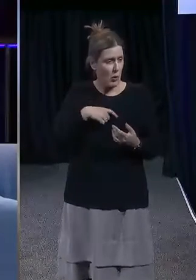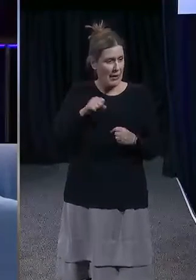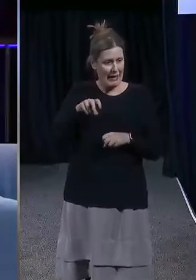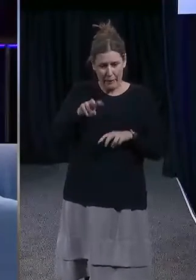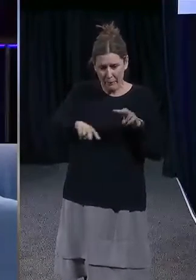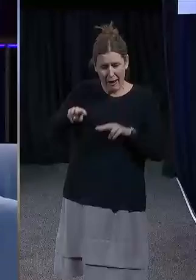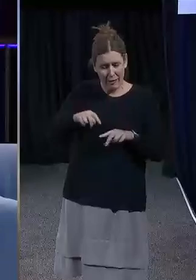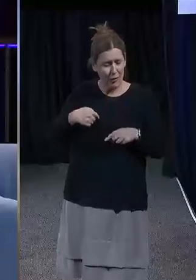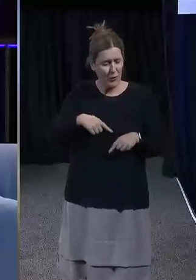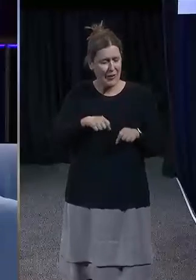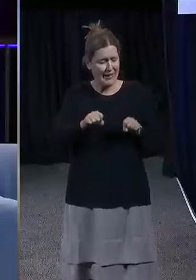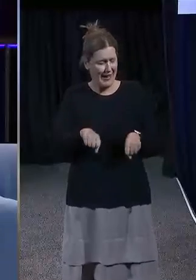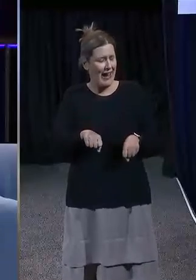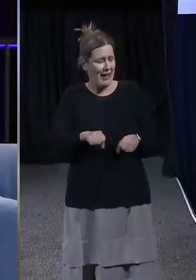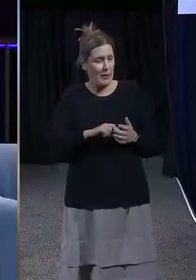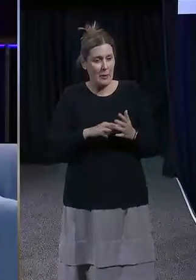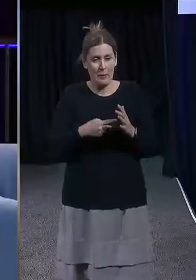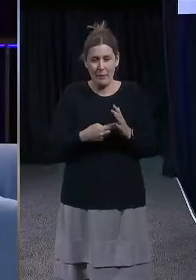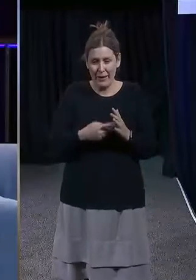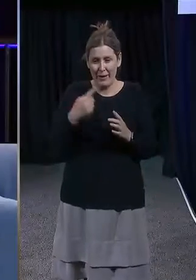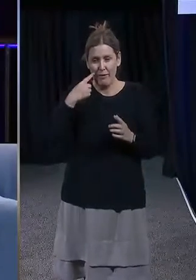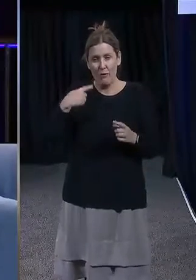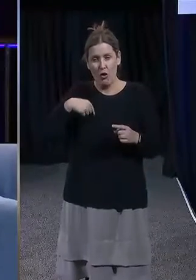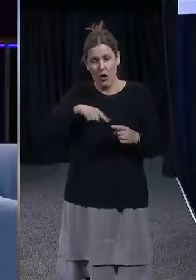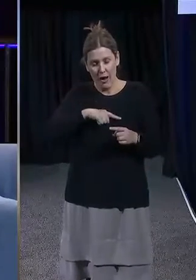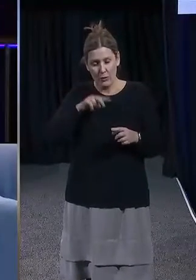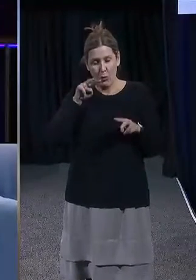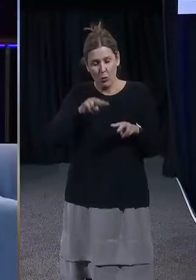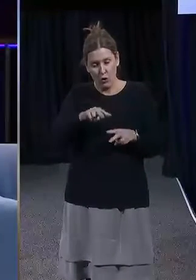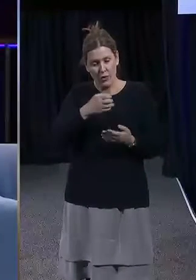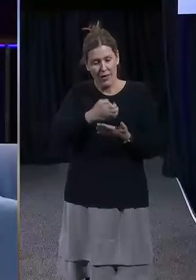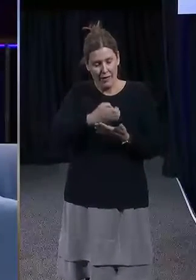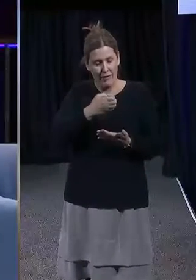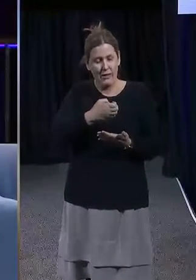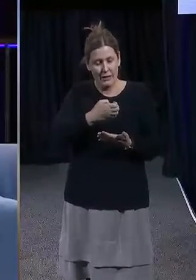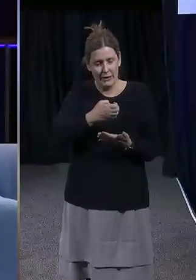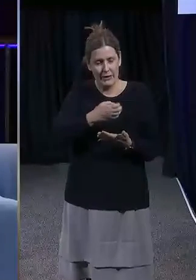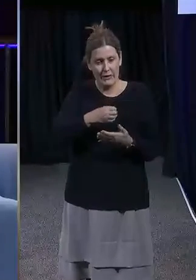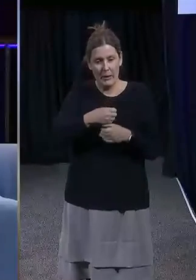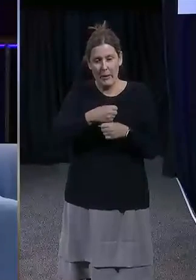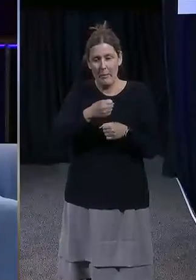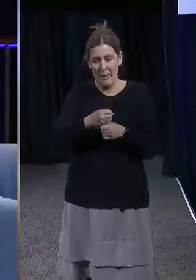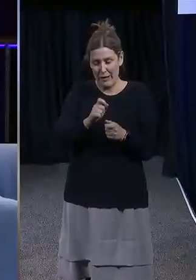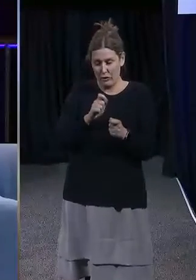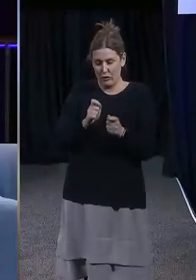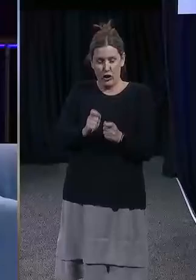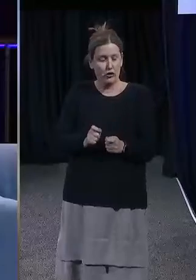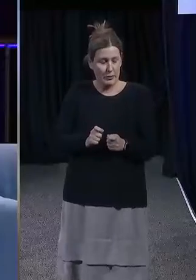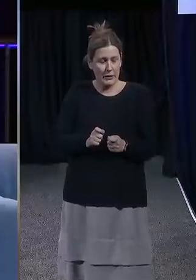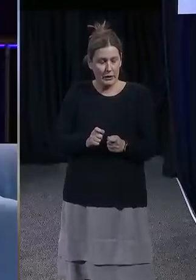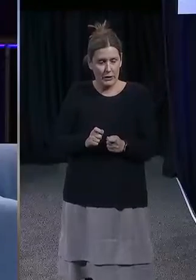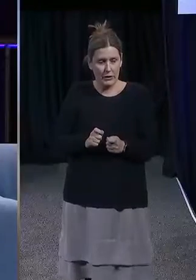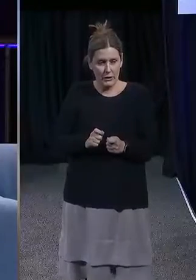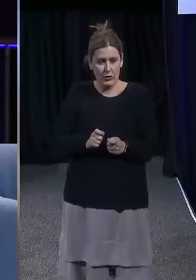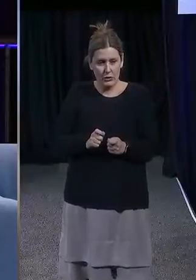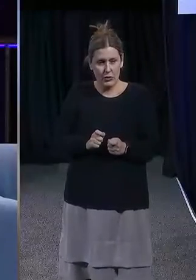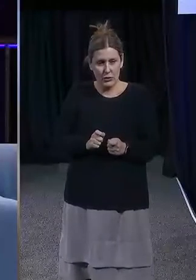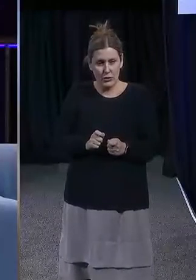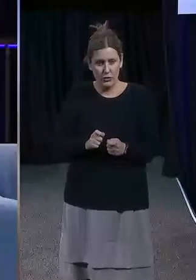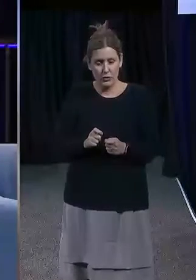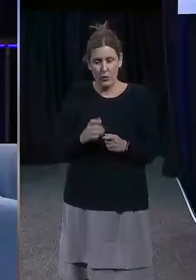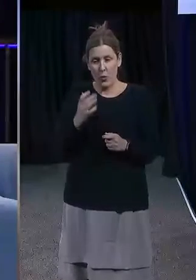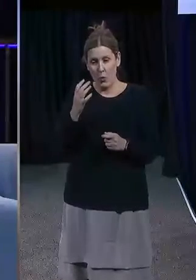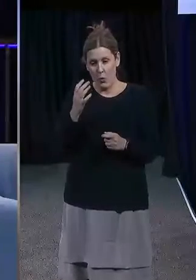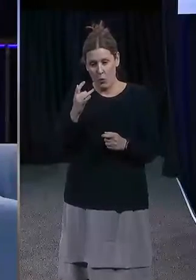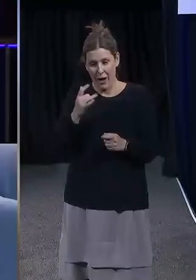so critically important for us to look at the evidence and then to make adjustments, sort of that quality